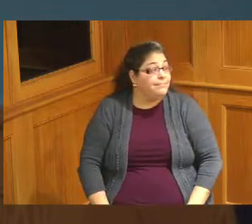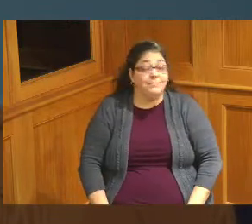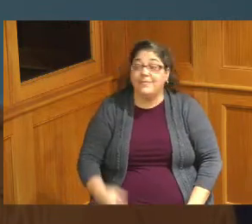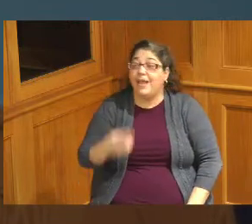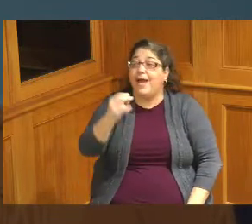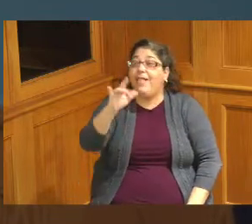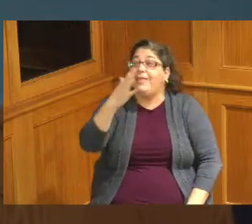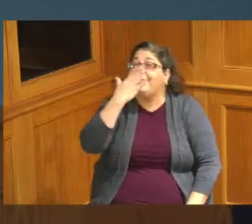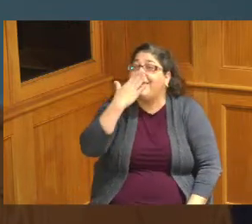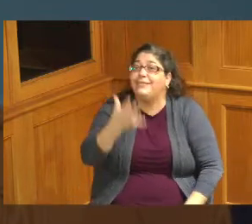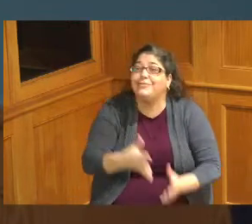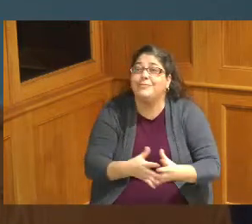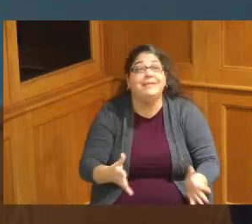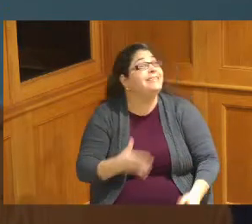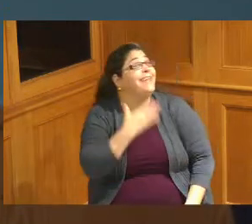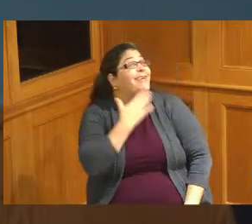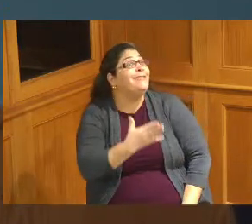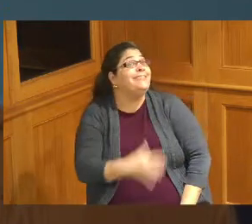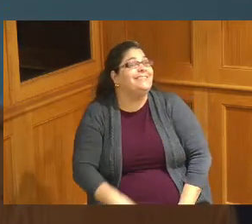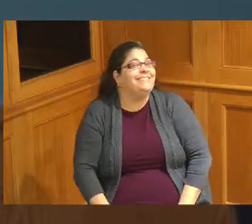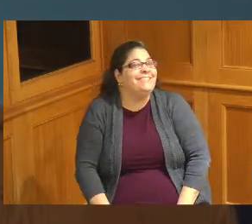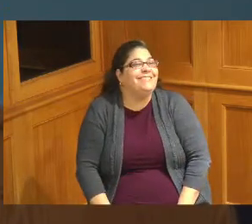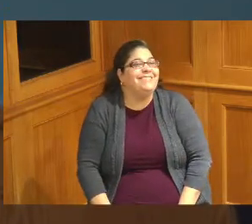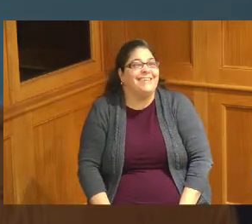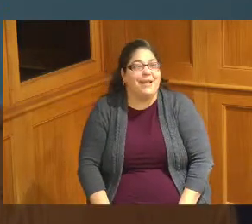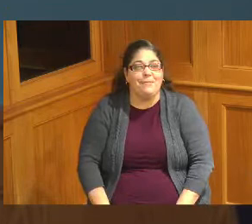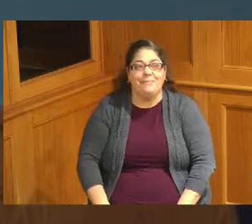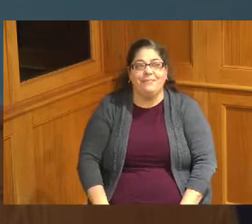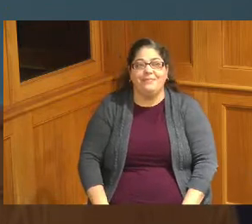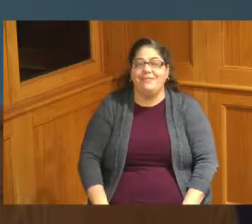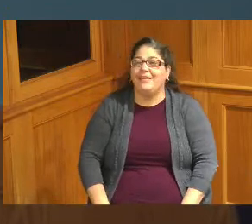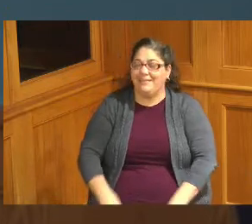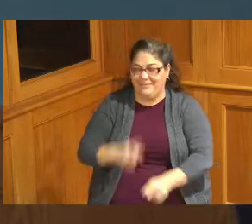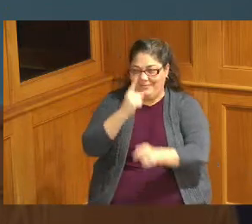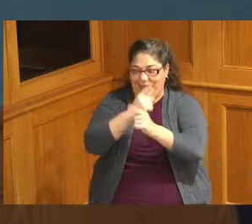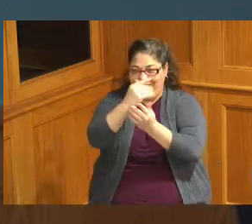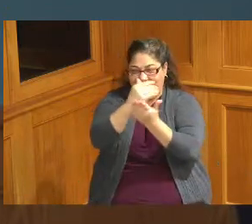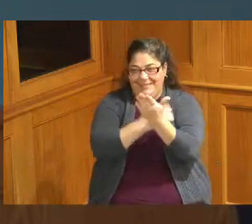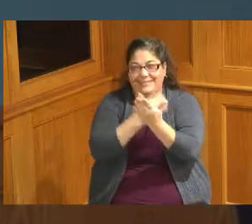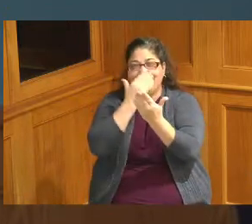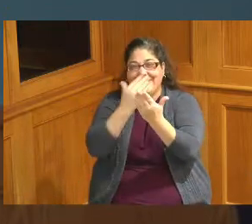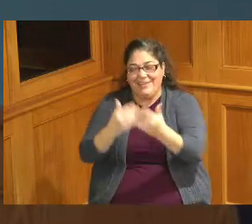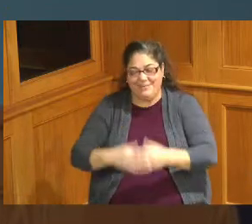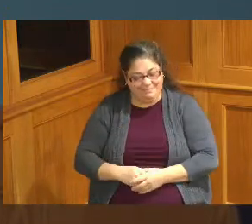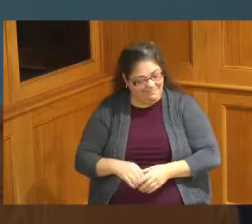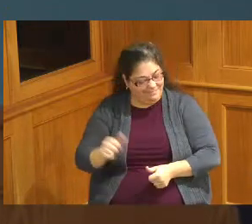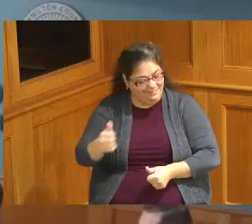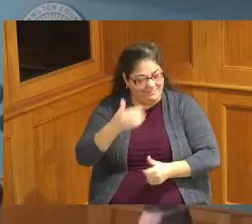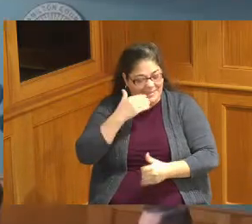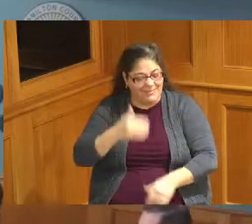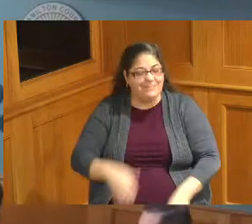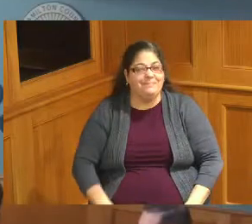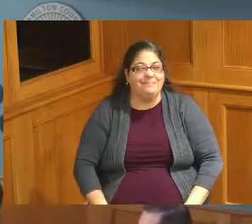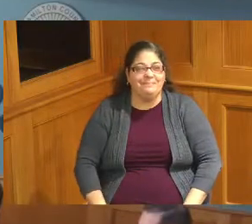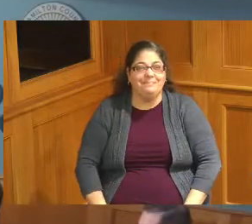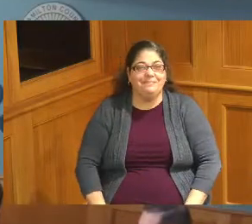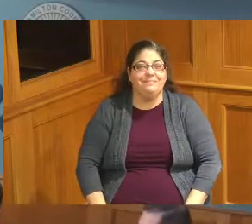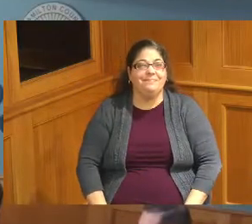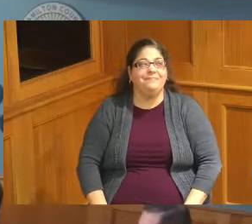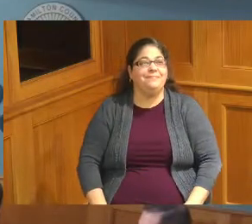Holly, thank you very much. much. I think the Your list feedback. is the right list. Thank you. Thank you.